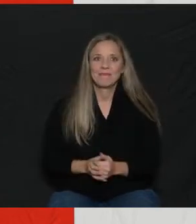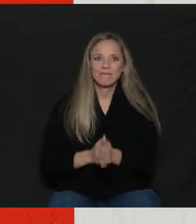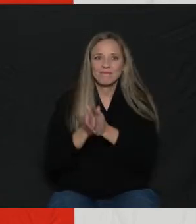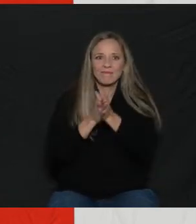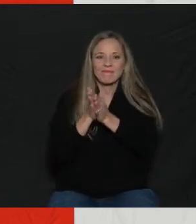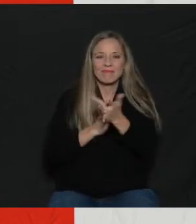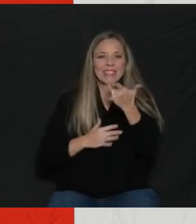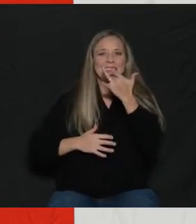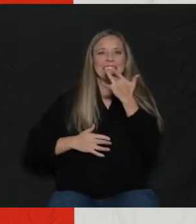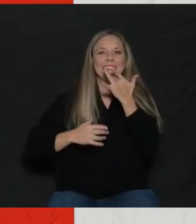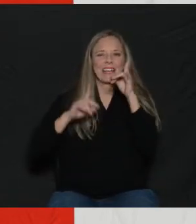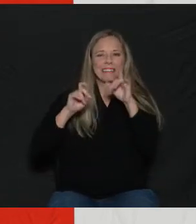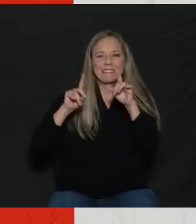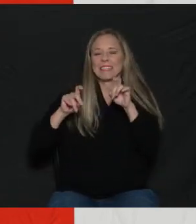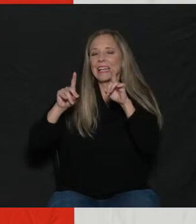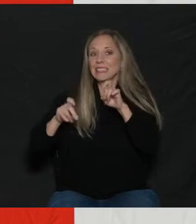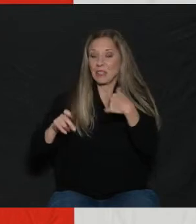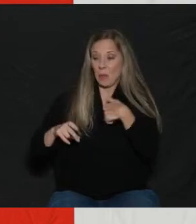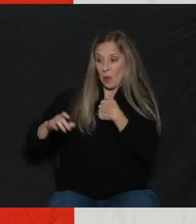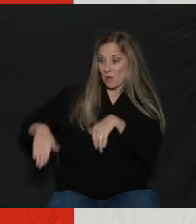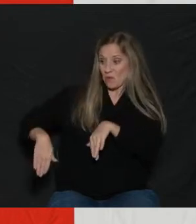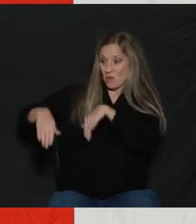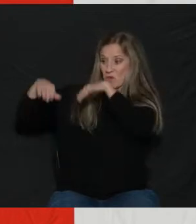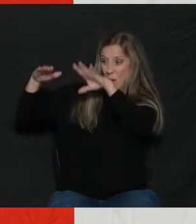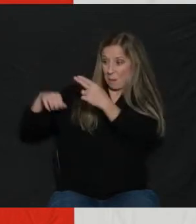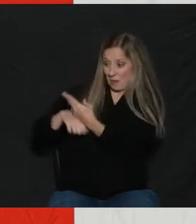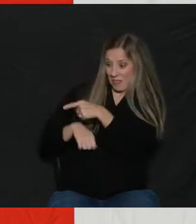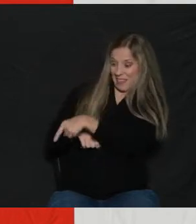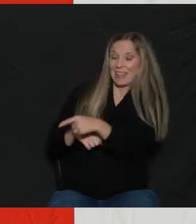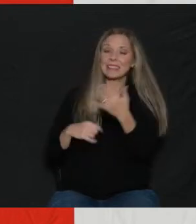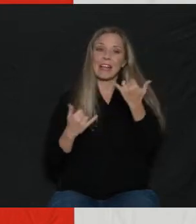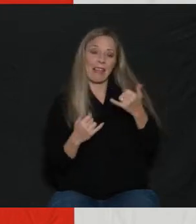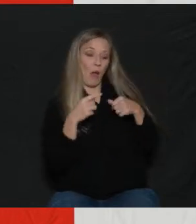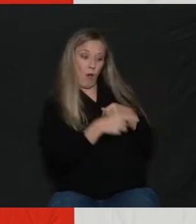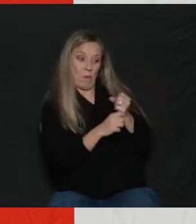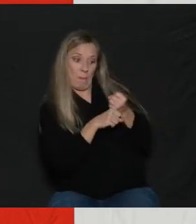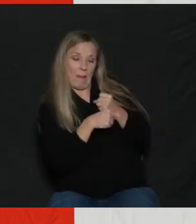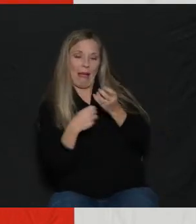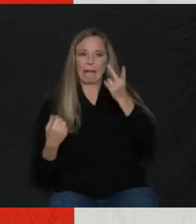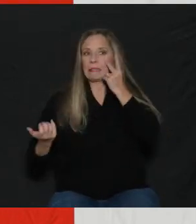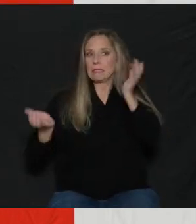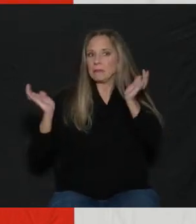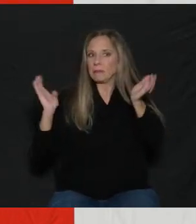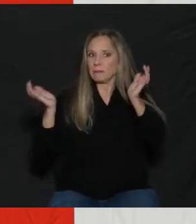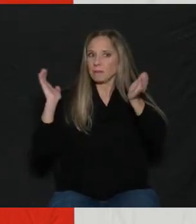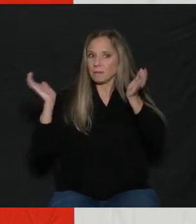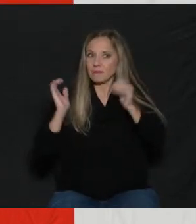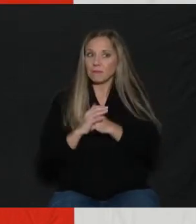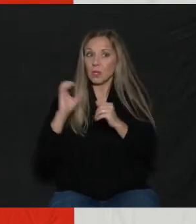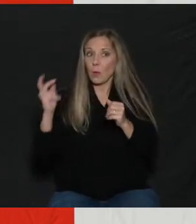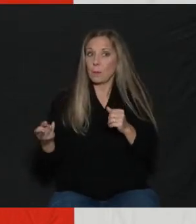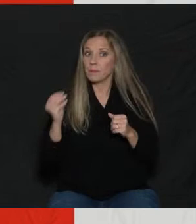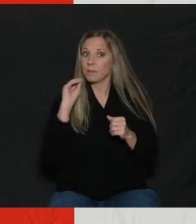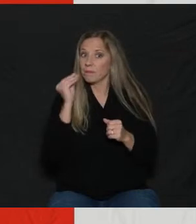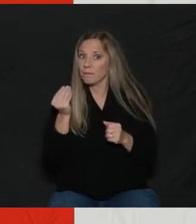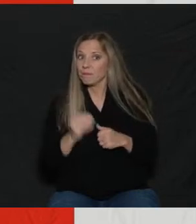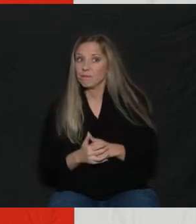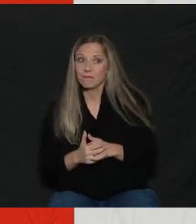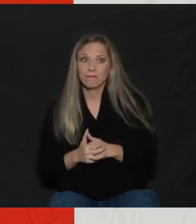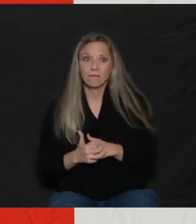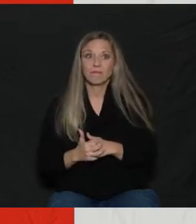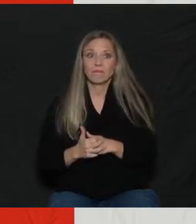test what we all grew up on versus what Miss Danette brought that we wish we had our whole life. All right, here we go.